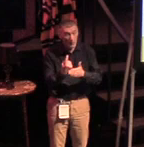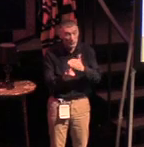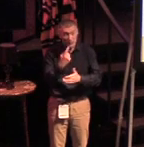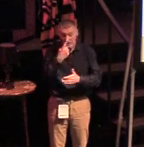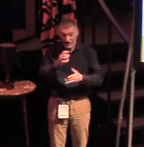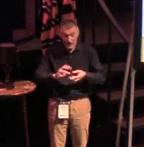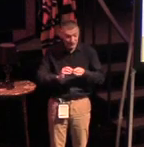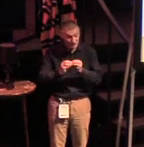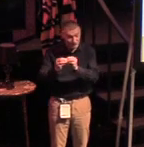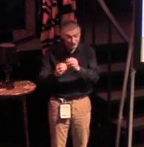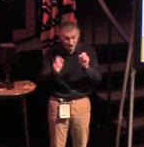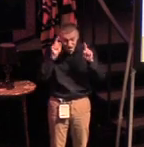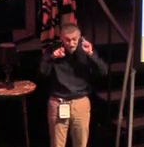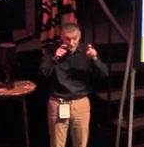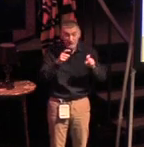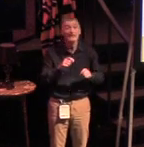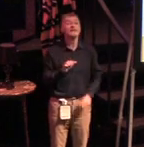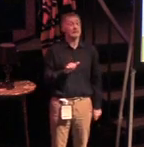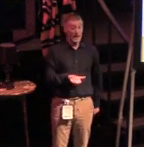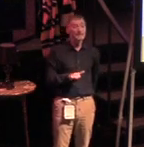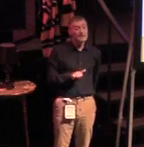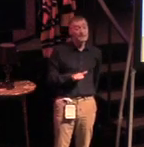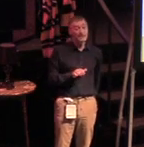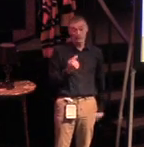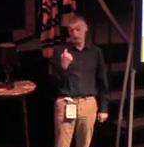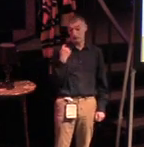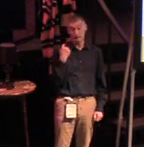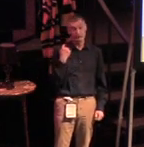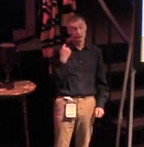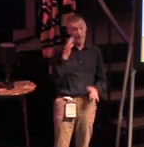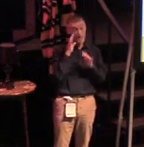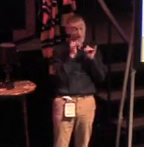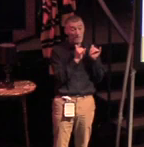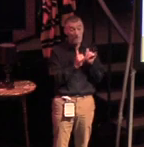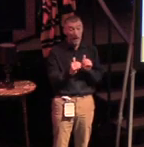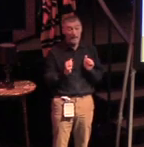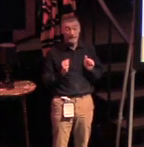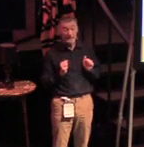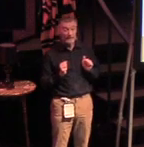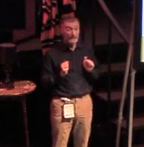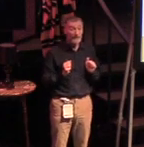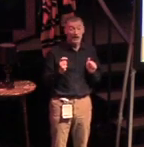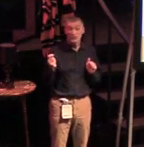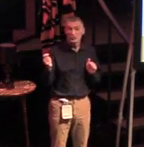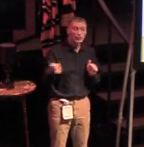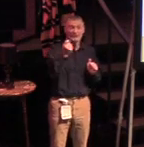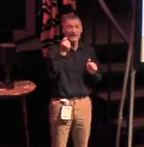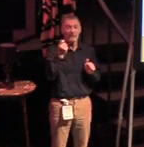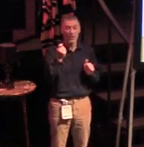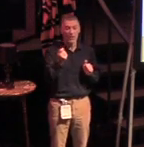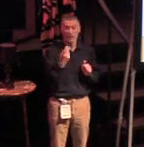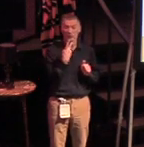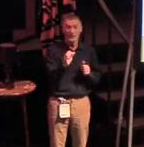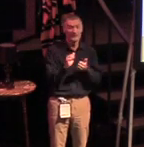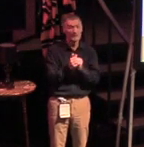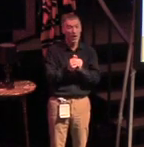yes so our pilot was was so so so successful we had over 20 partners who contributed towards